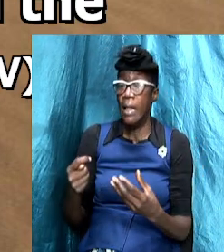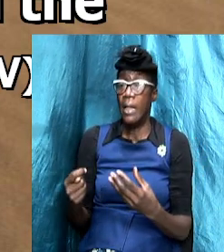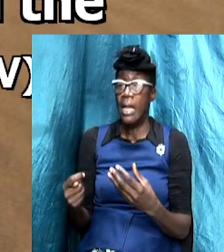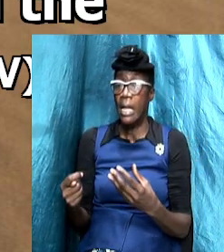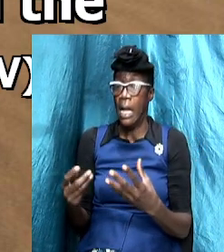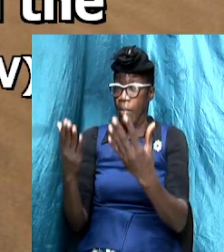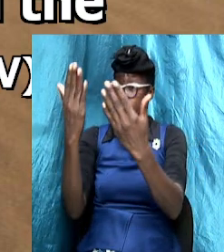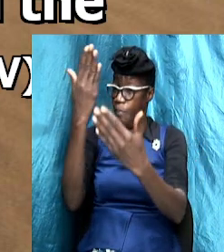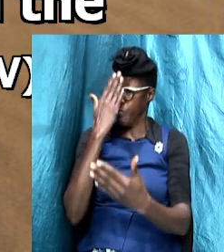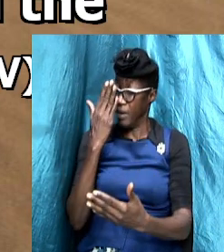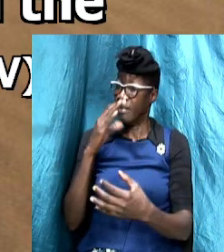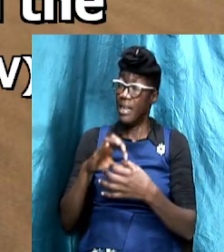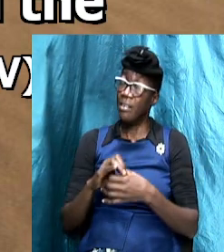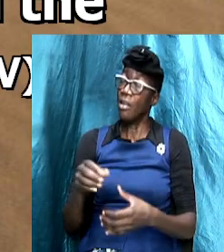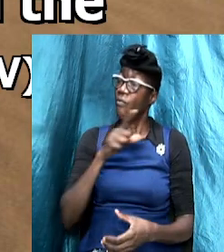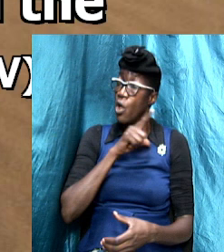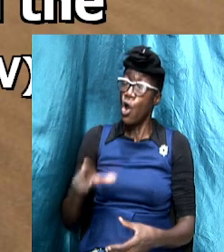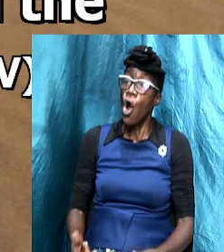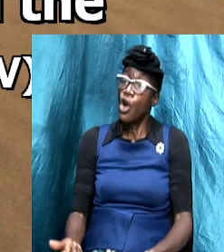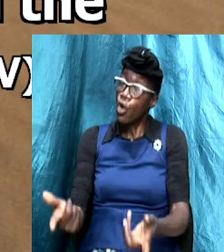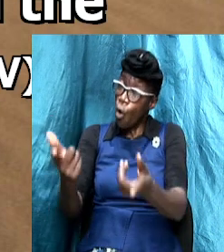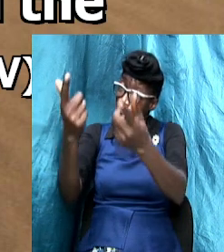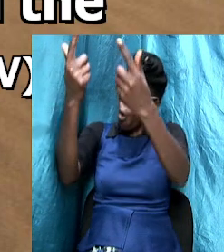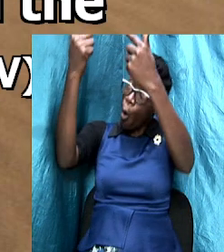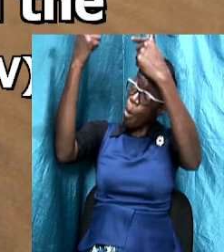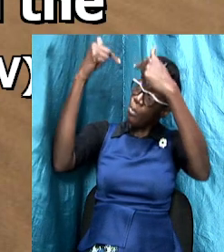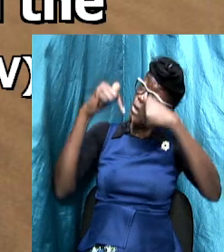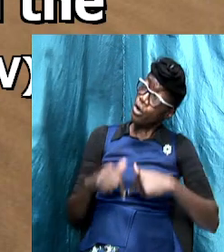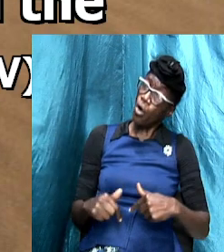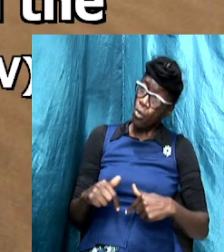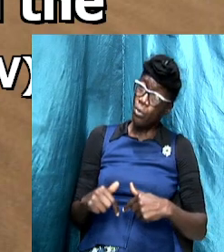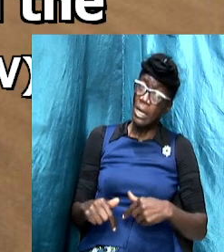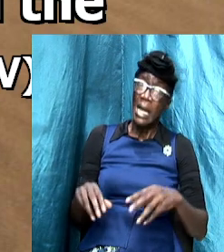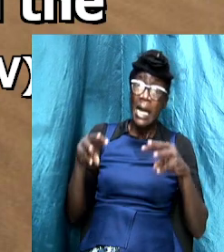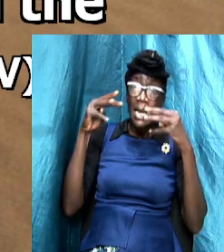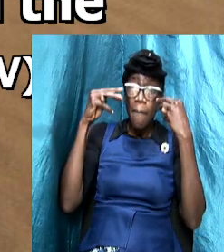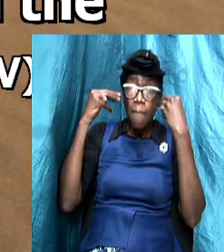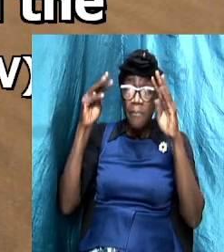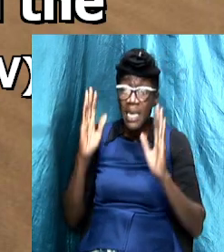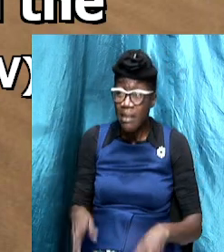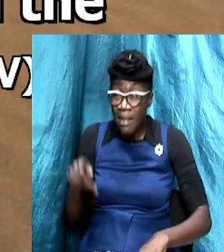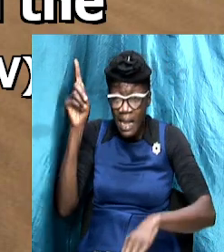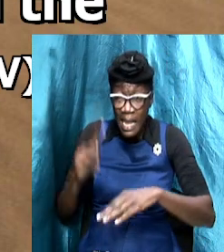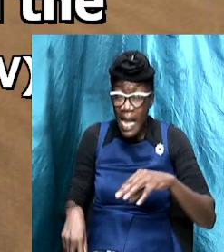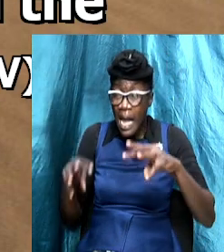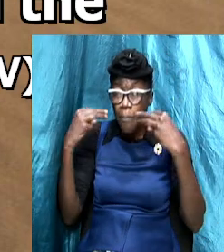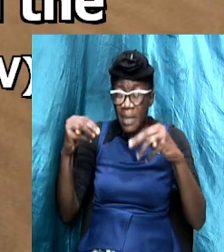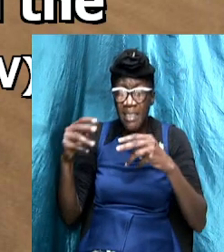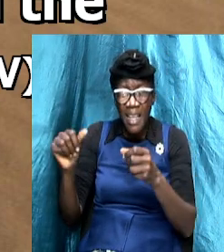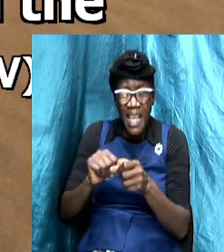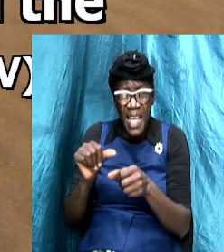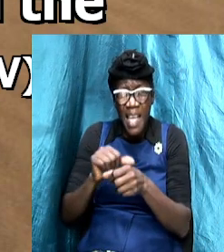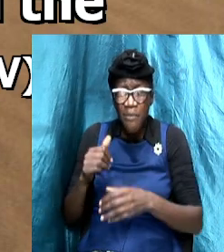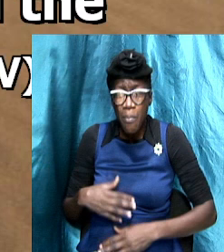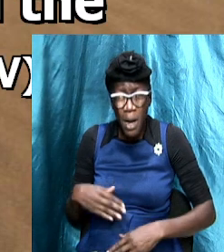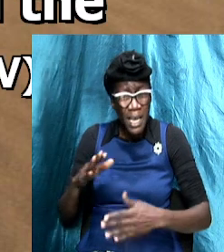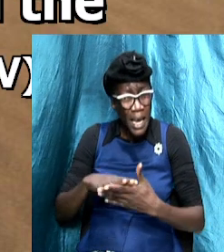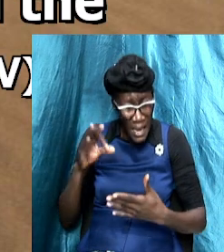the minister could not minister. Everybody were on their faces before God. It was a